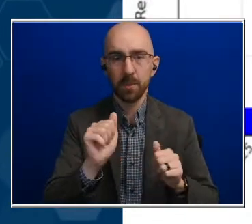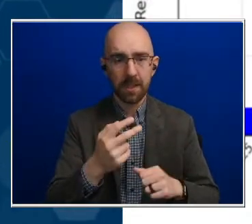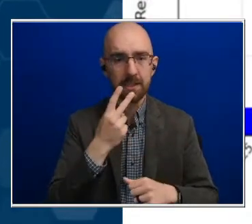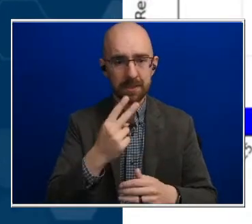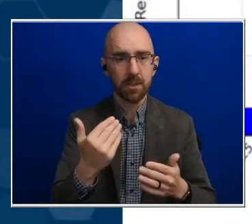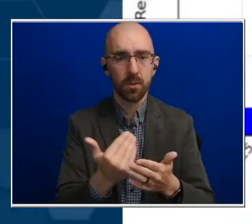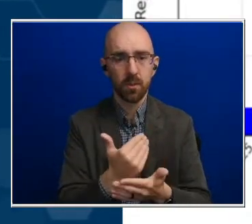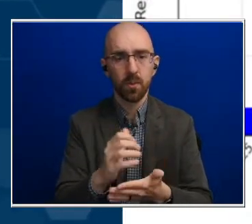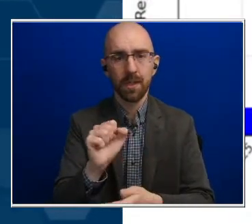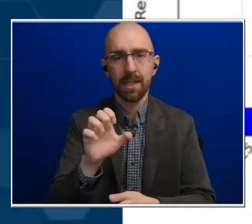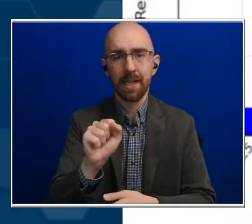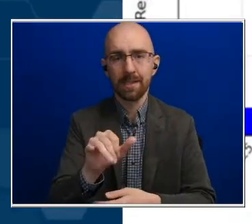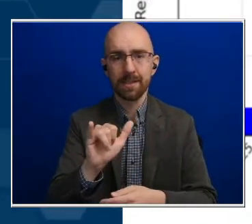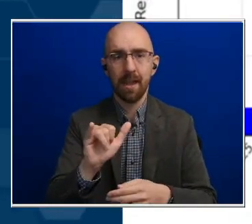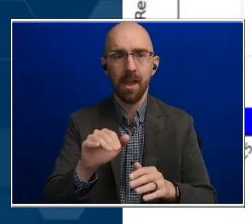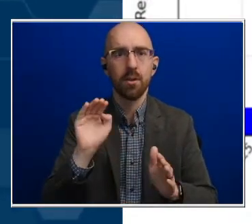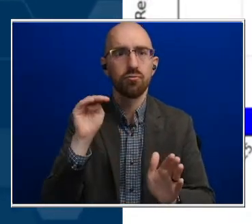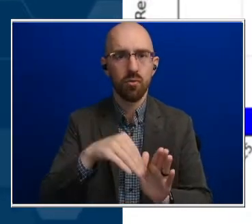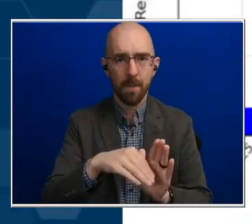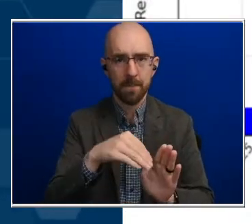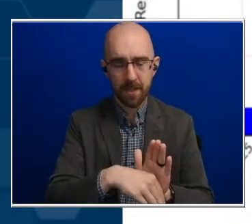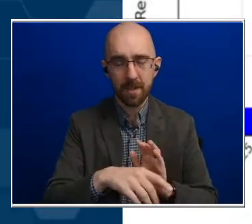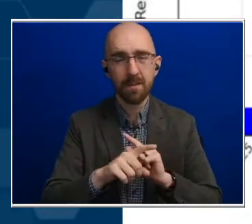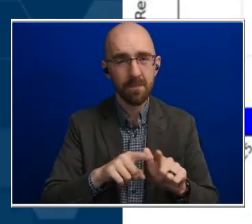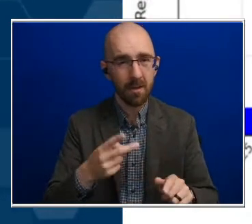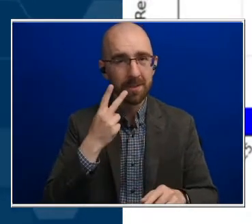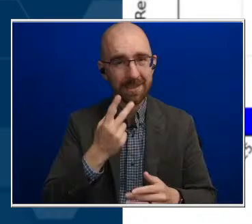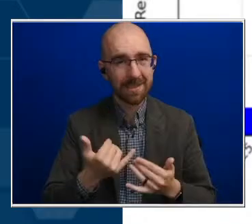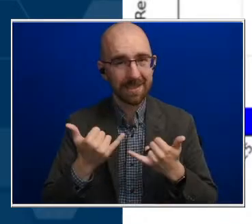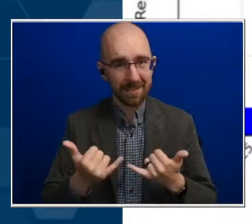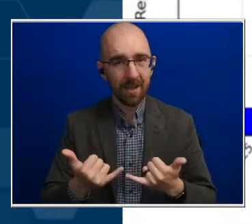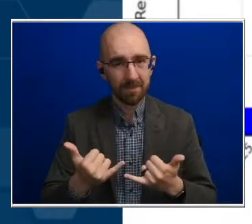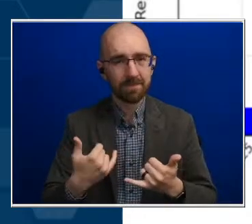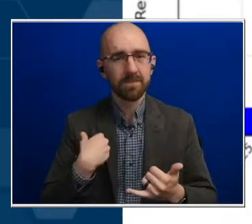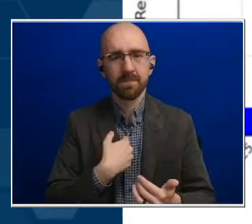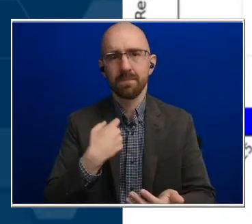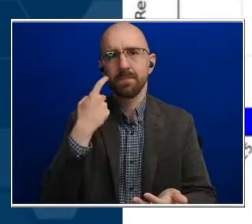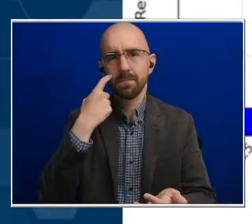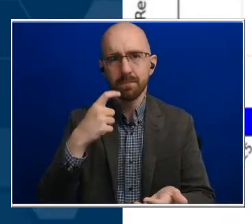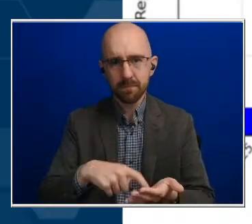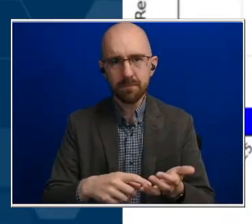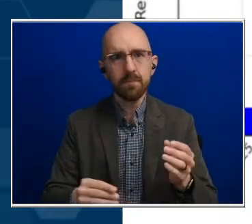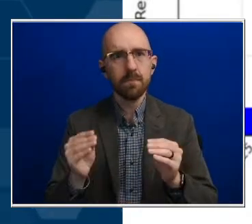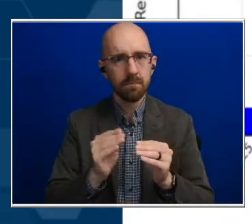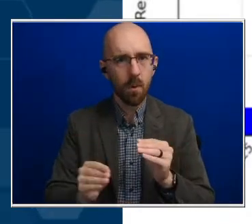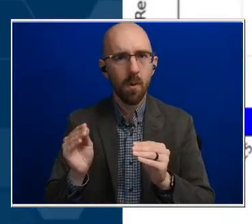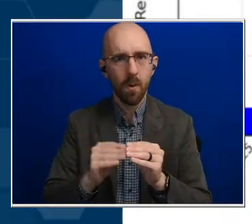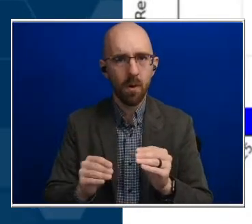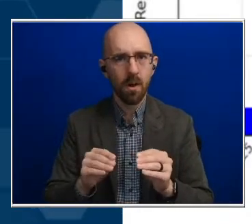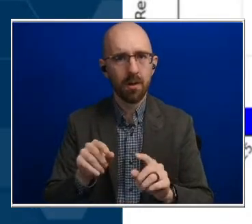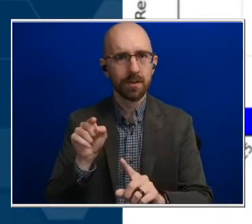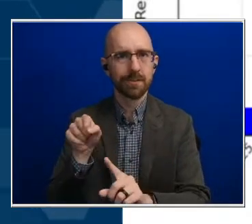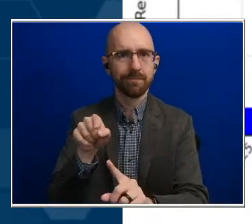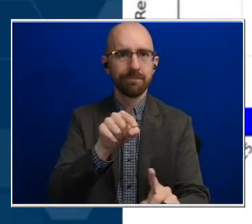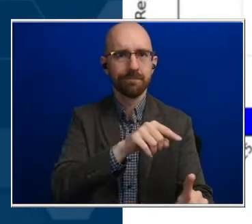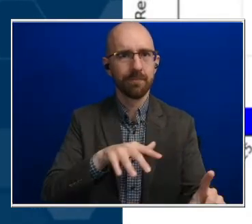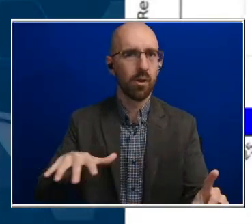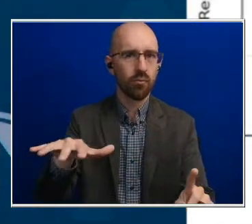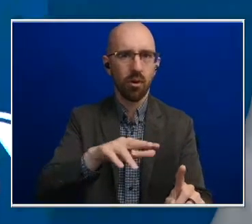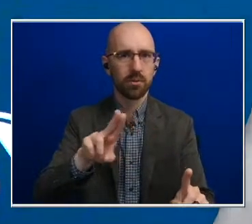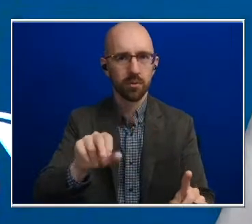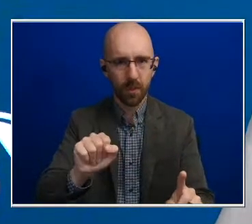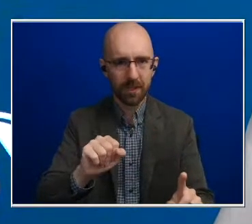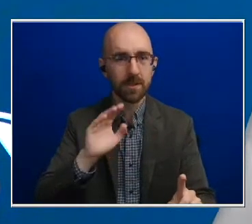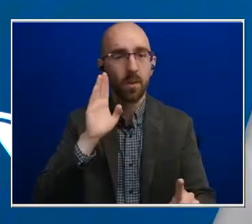dropping, but as we have seen now, we are recognizing more cases throughout the nation. We know that the total number